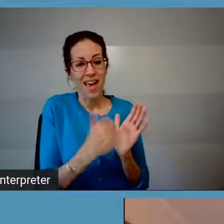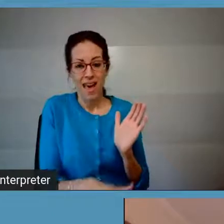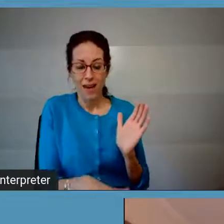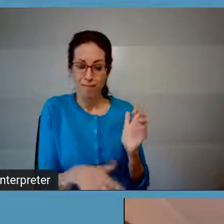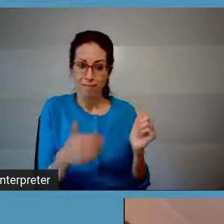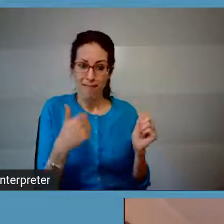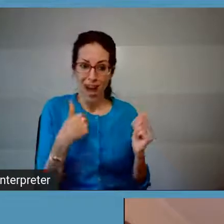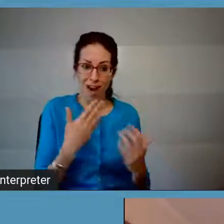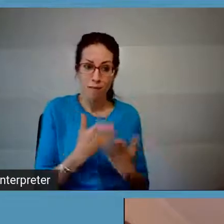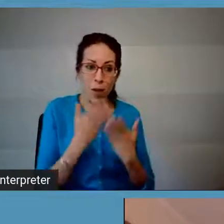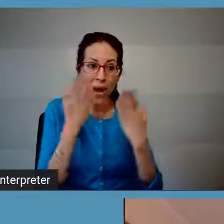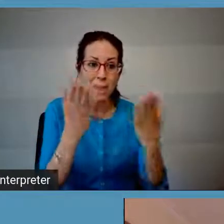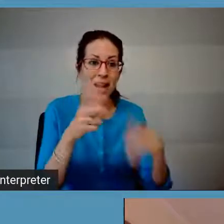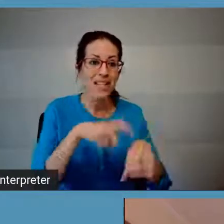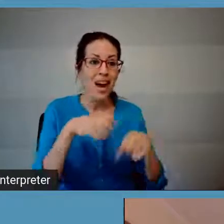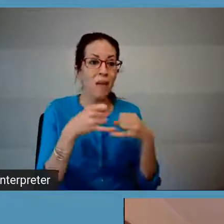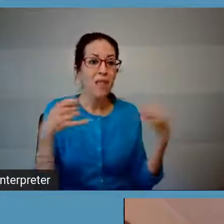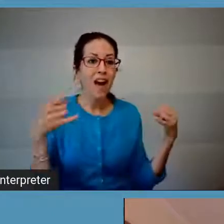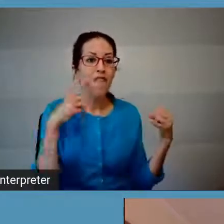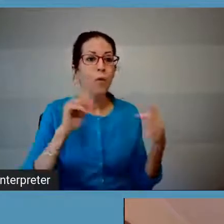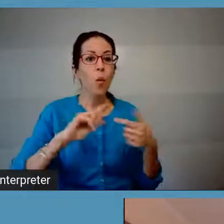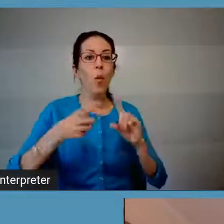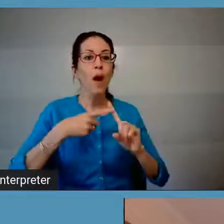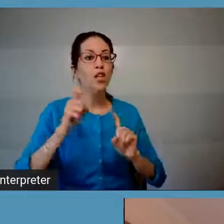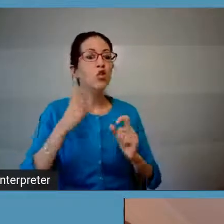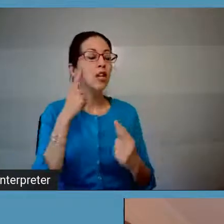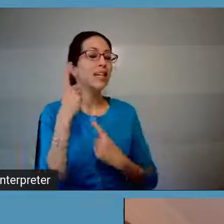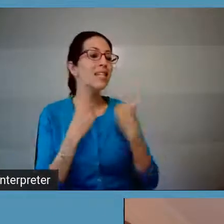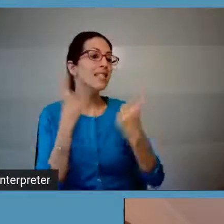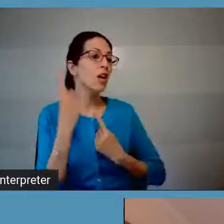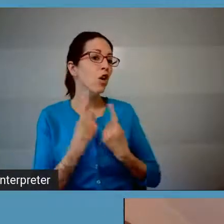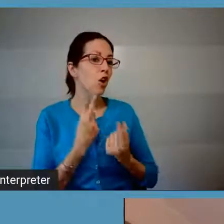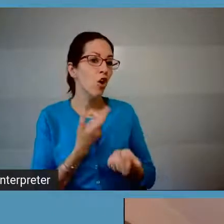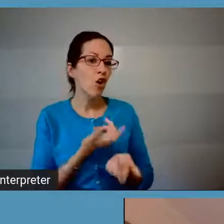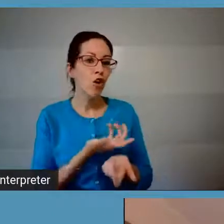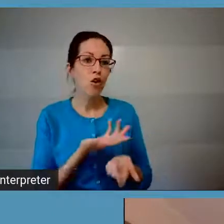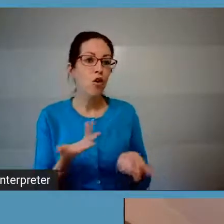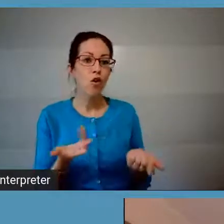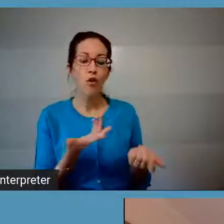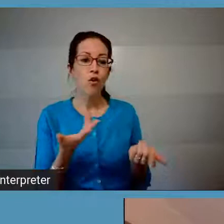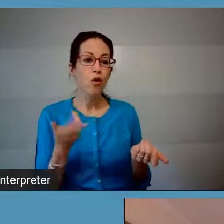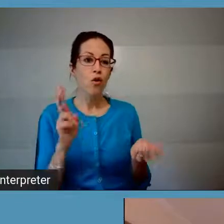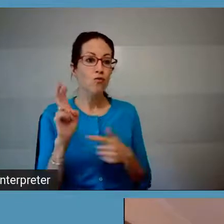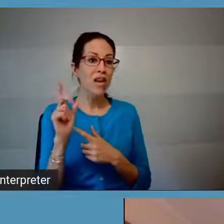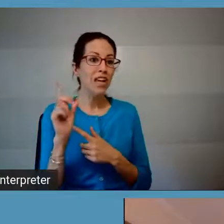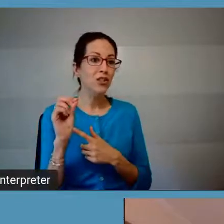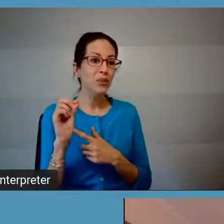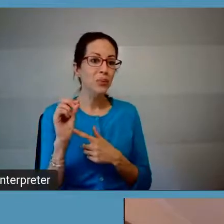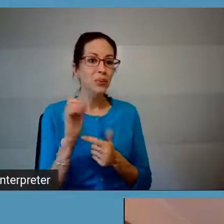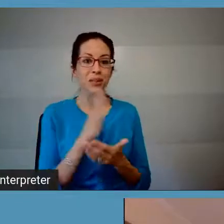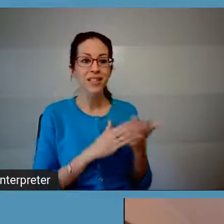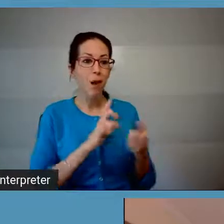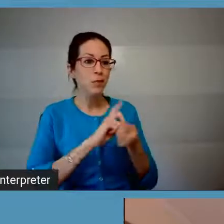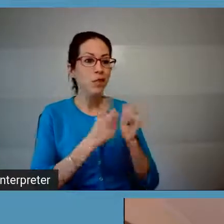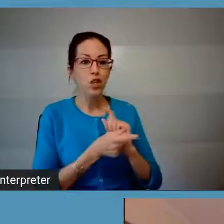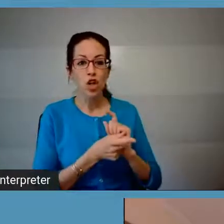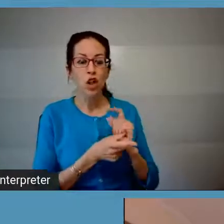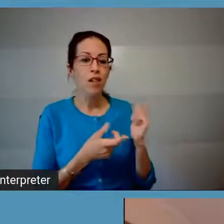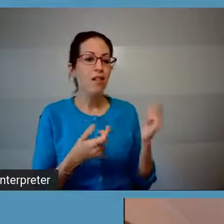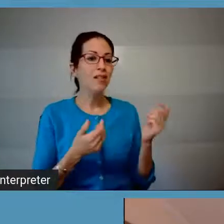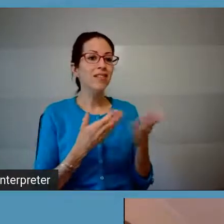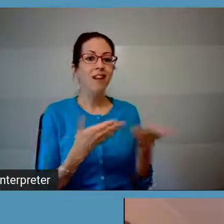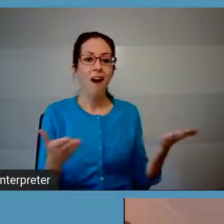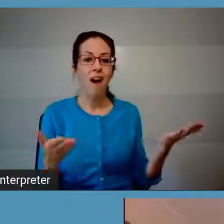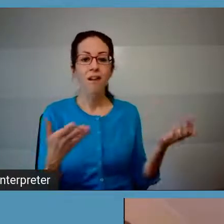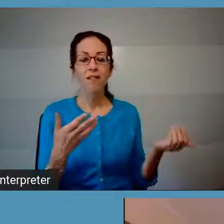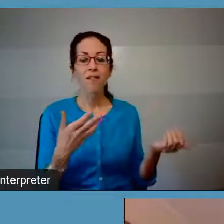there a recommended timeline for when people should consider redoing some of their digitized collections, and how do we keep